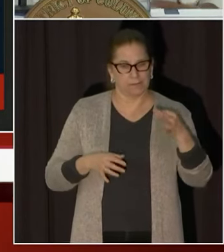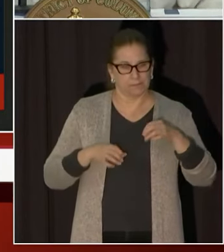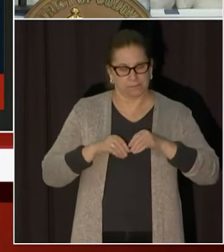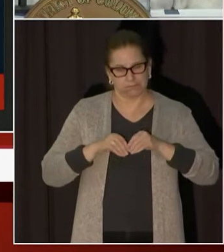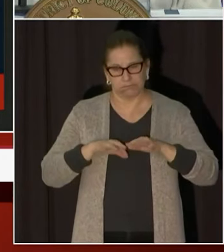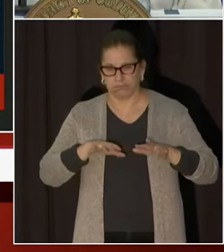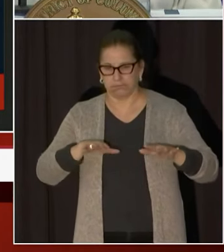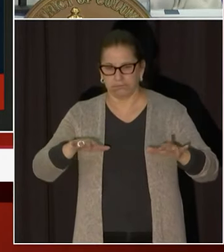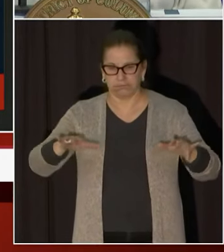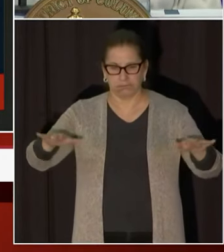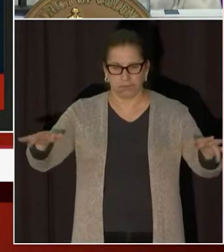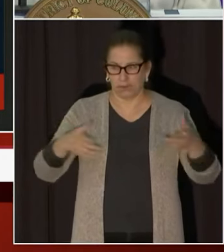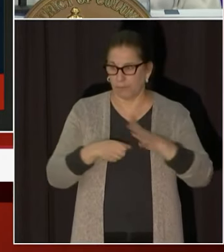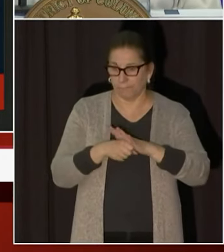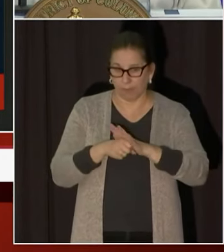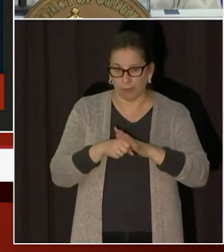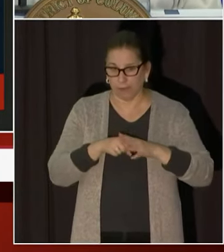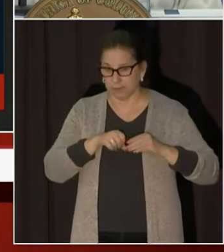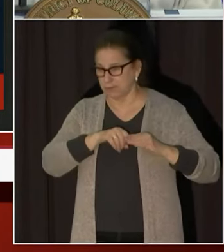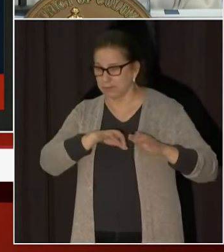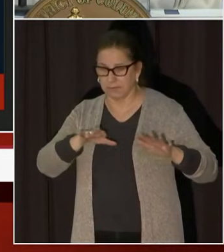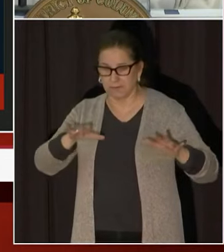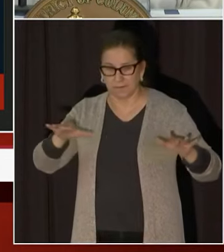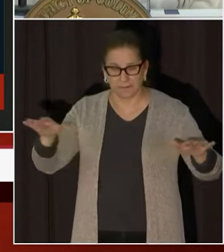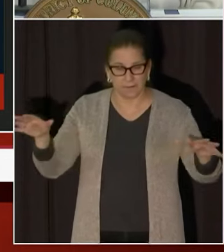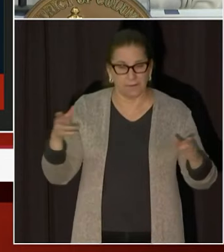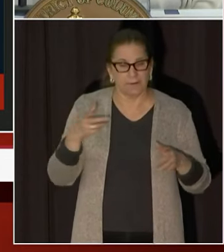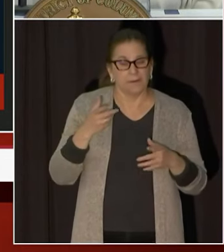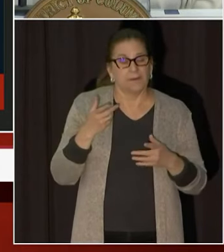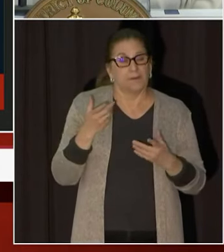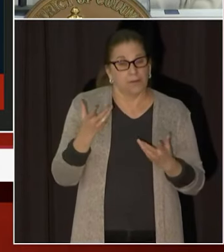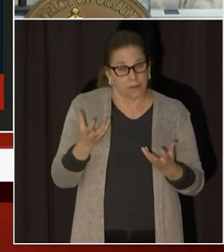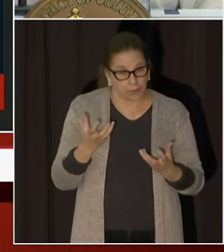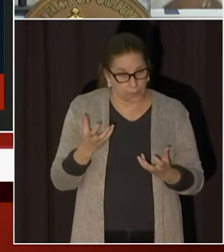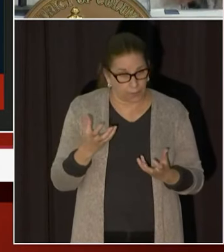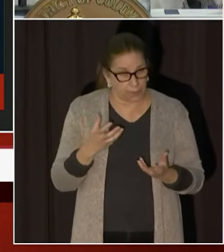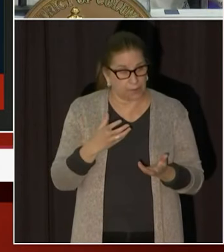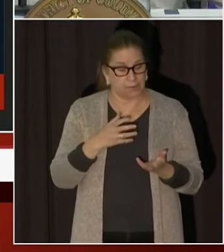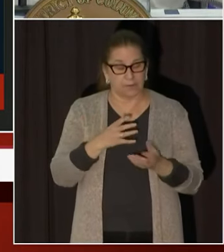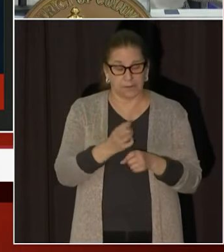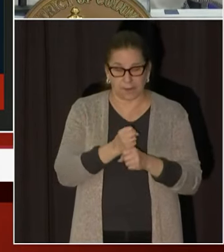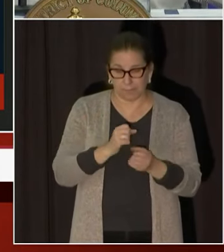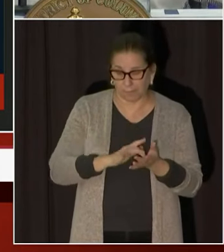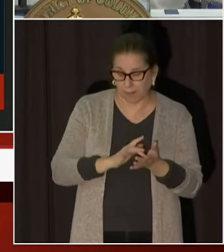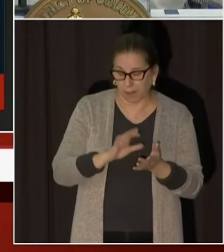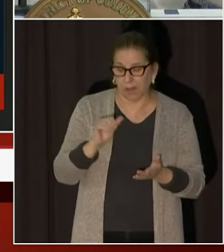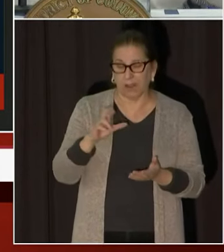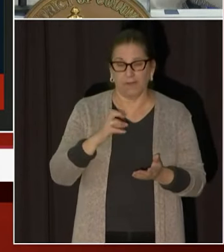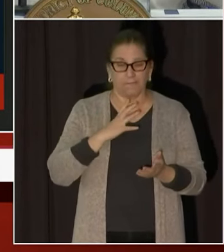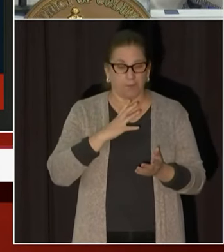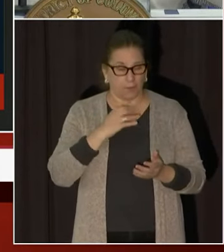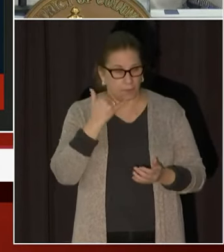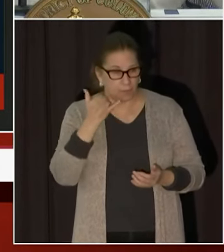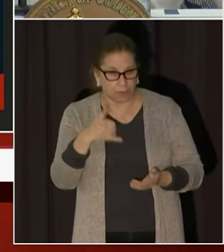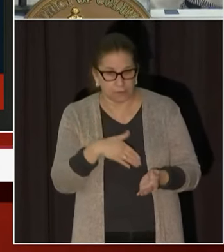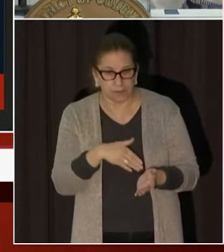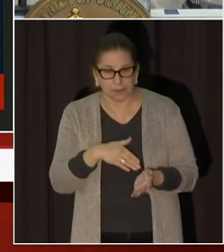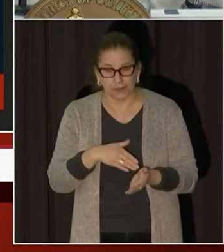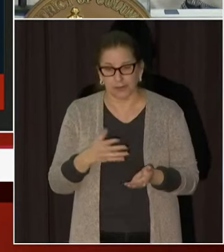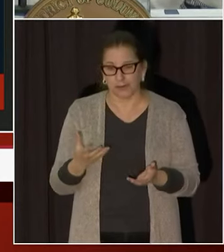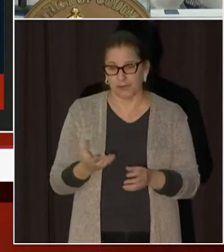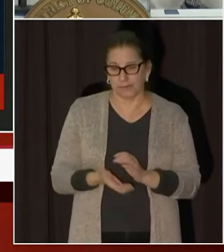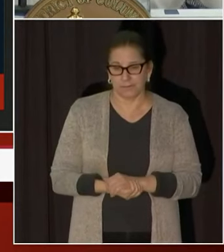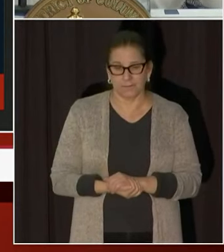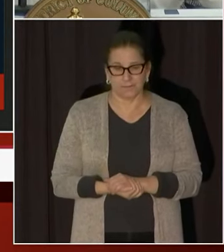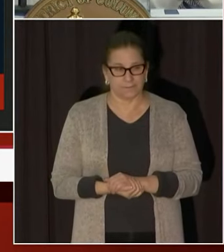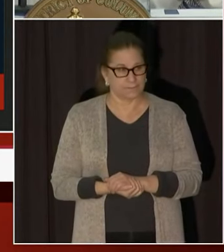conditions, and they need to stay in touch with their medical providers. So our next focus is going to be on how